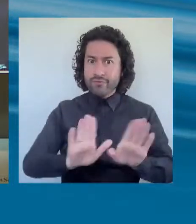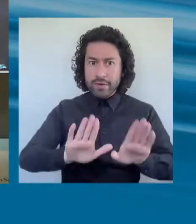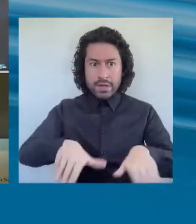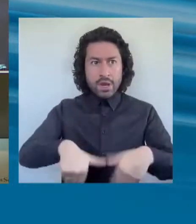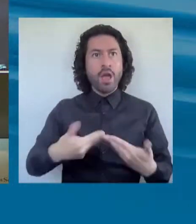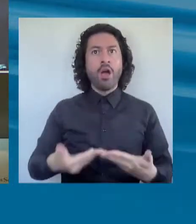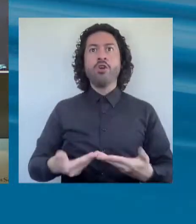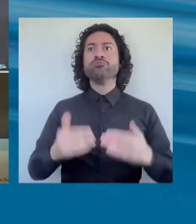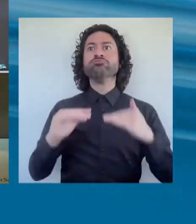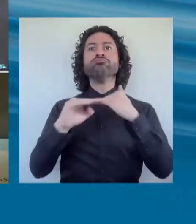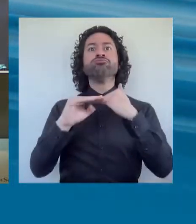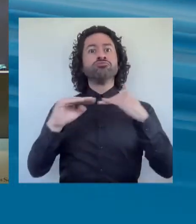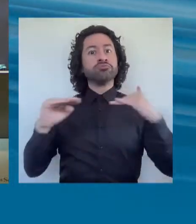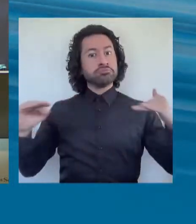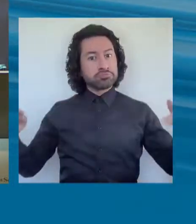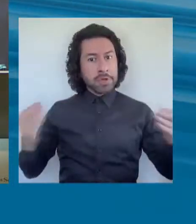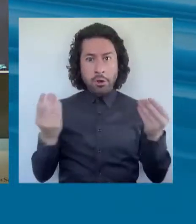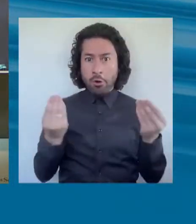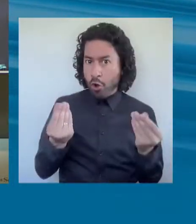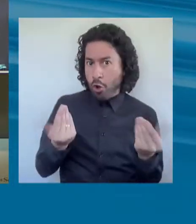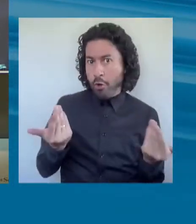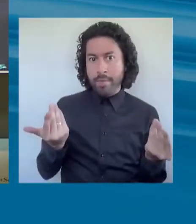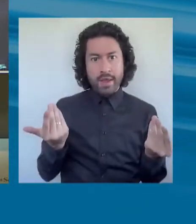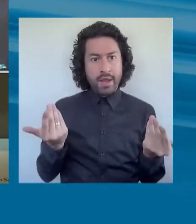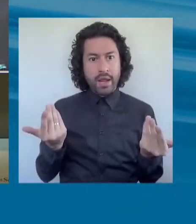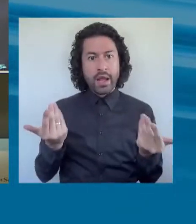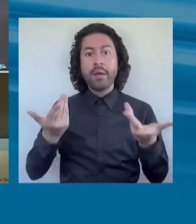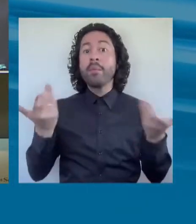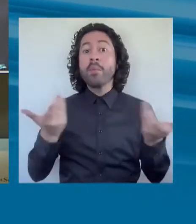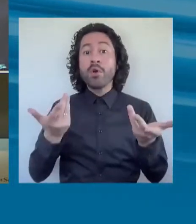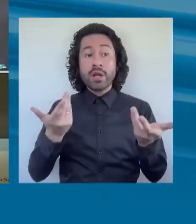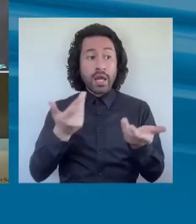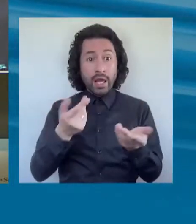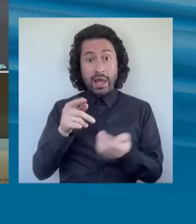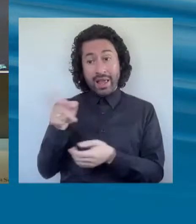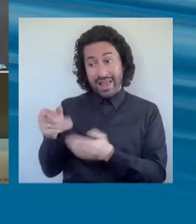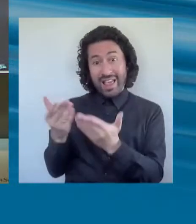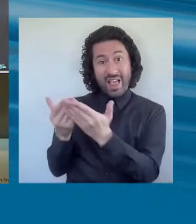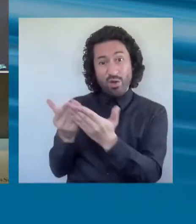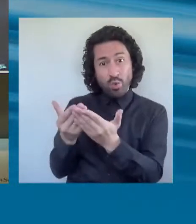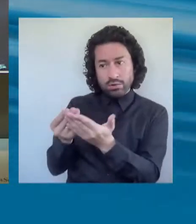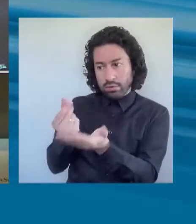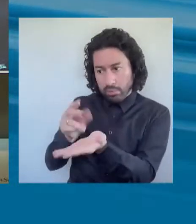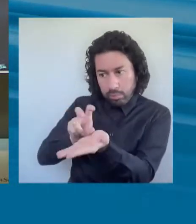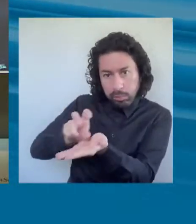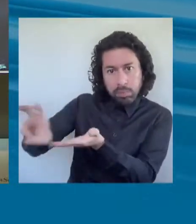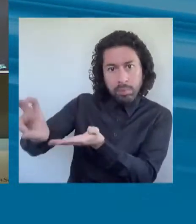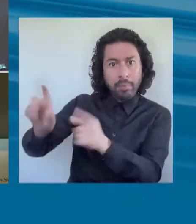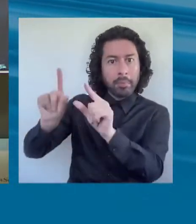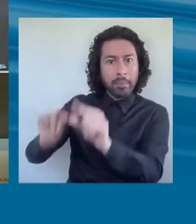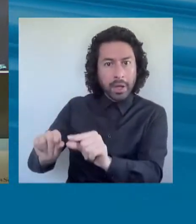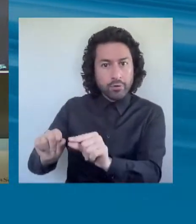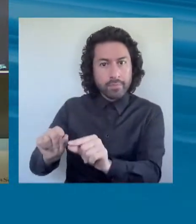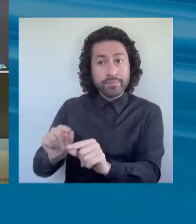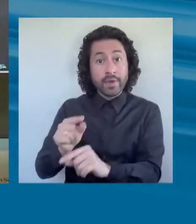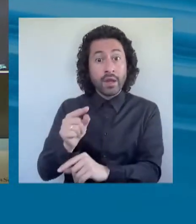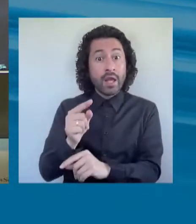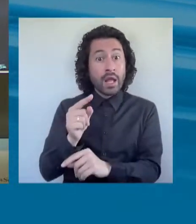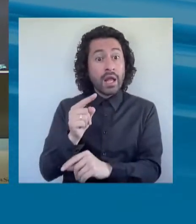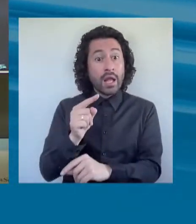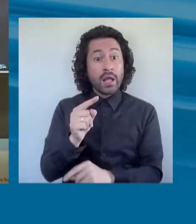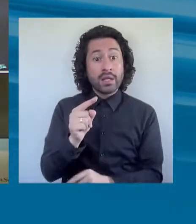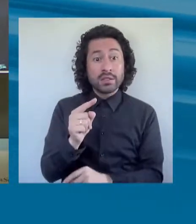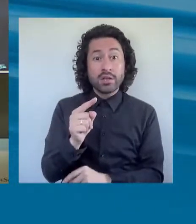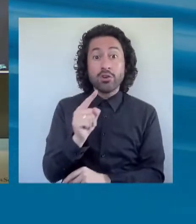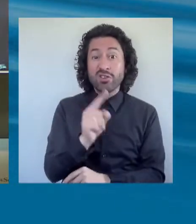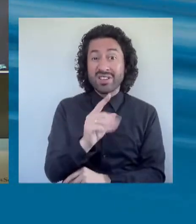and achieve macroeconomic and fiscal crisis by reducing investment in education. That's what we